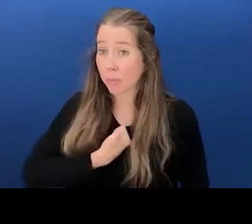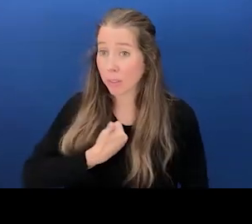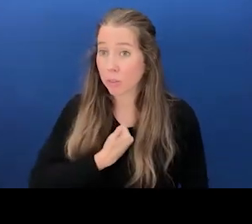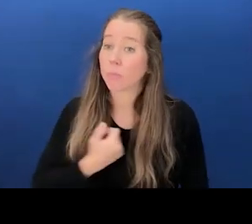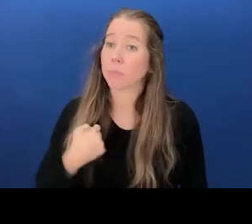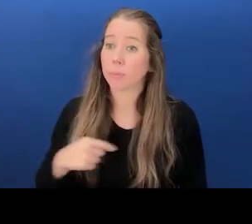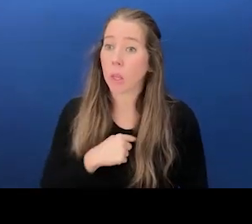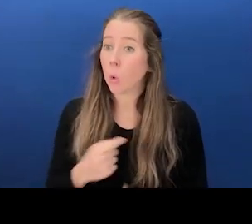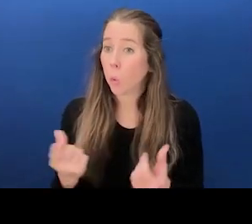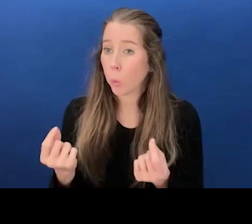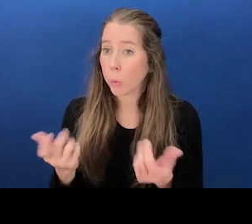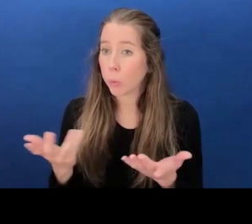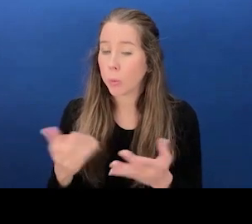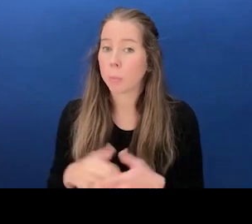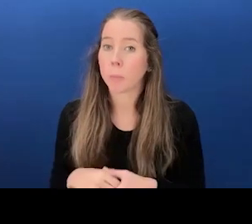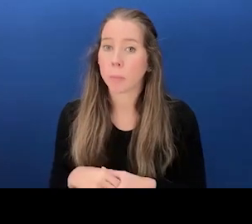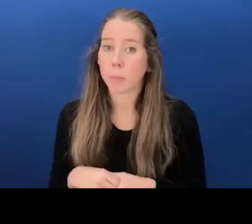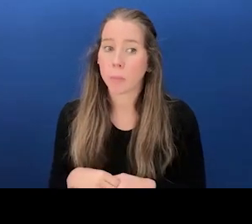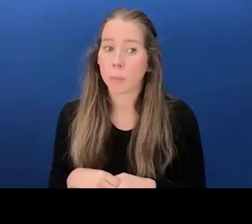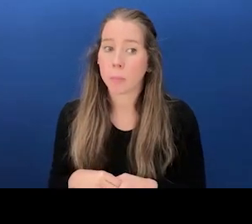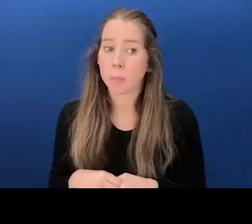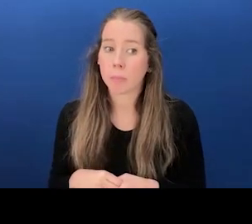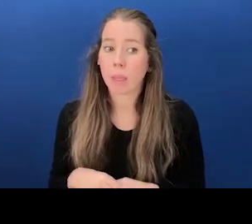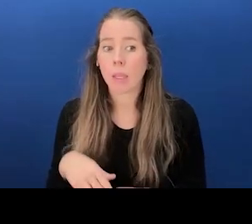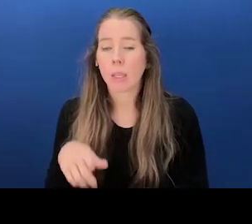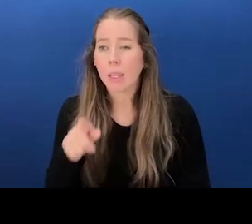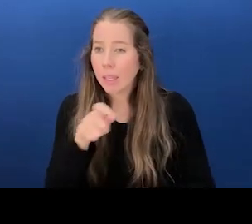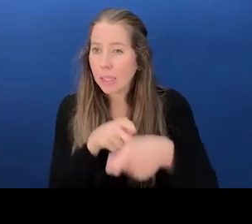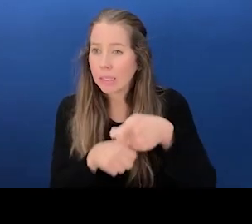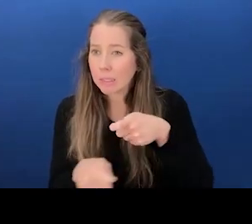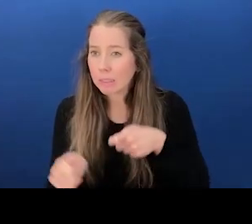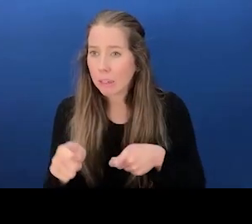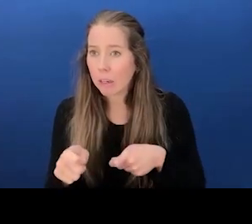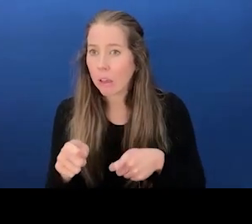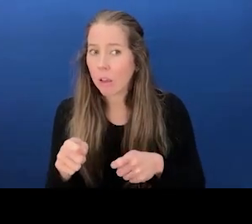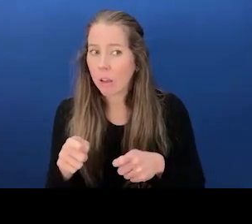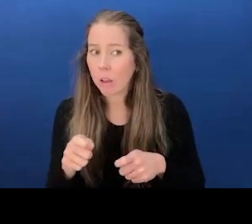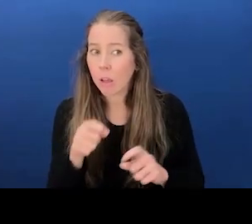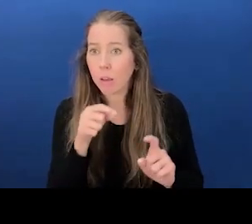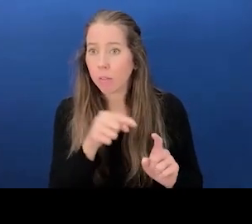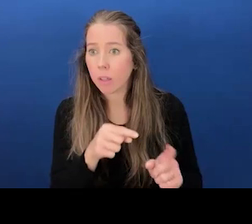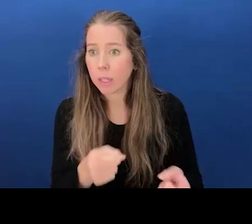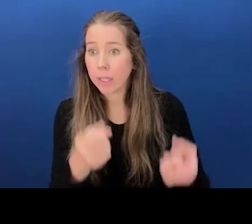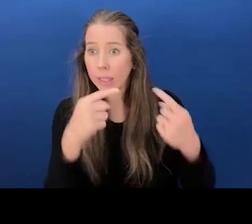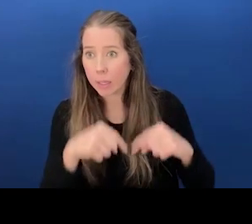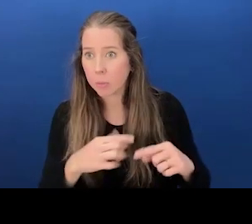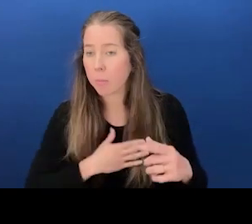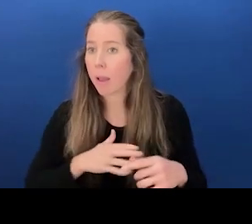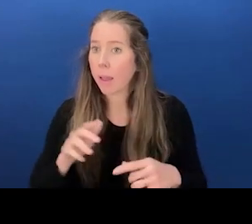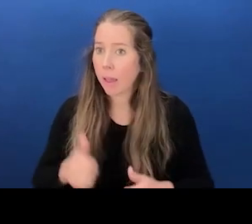what we did was rather than letting him into one of my live classes